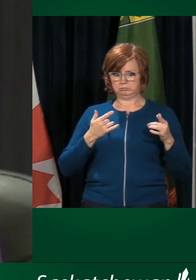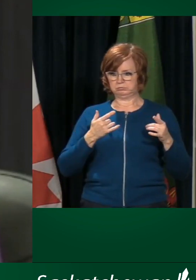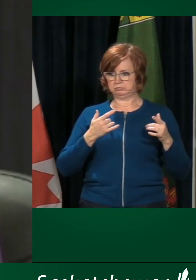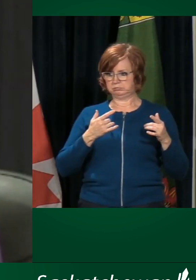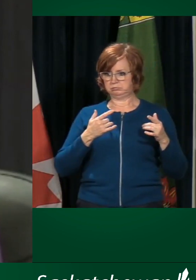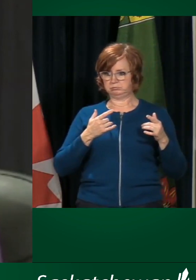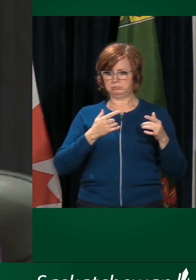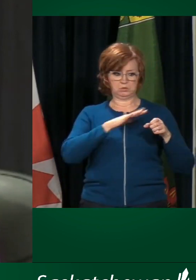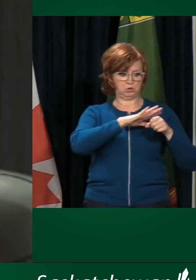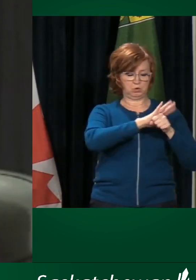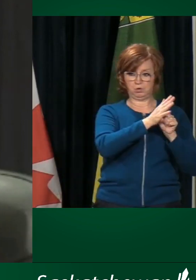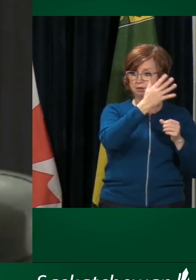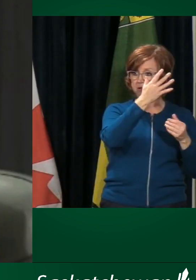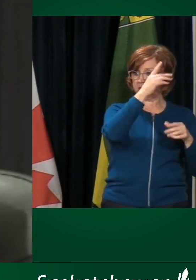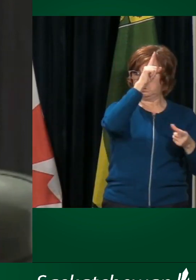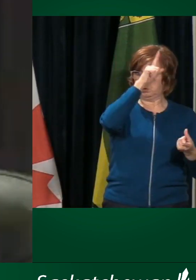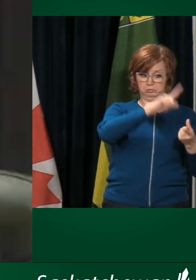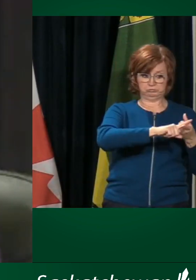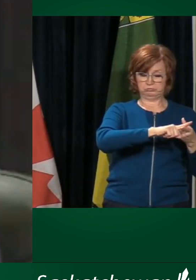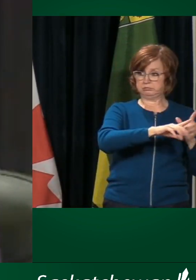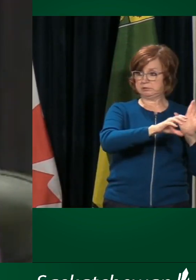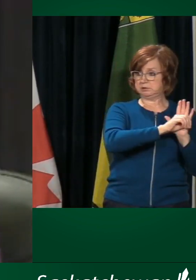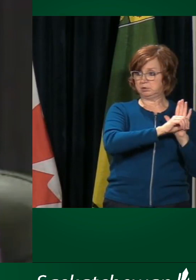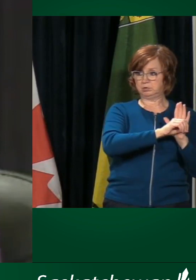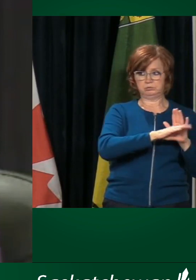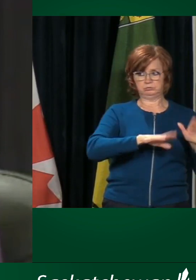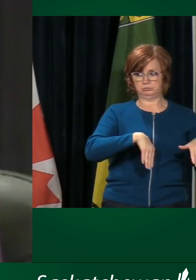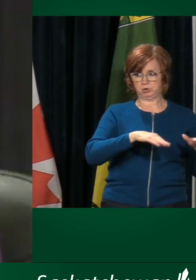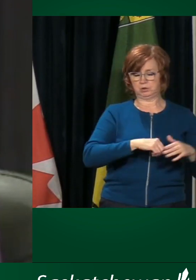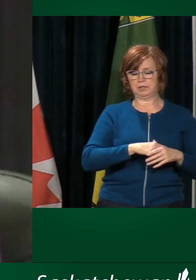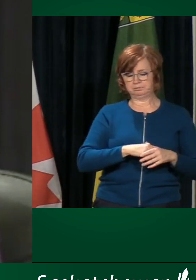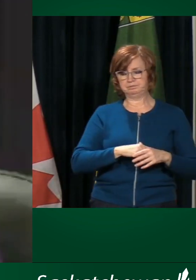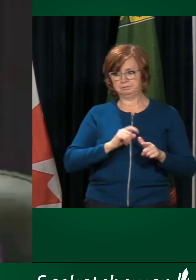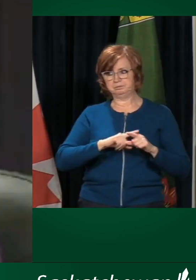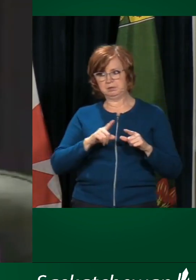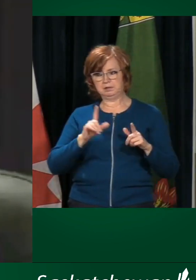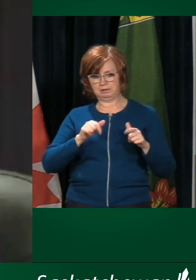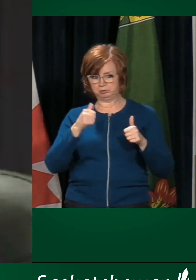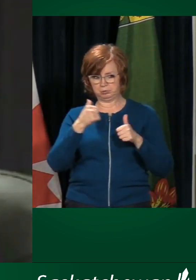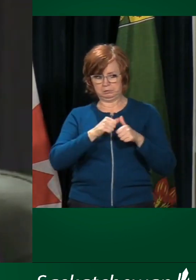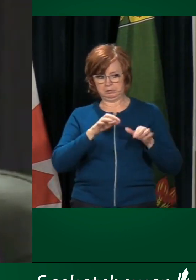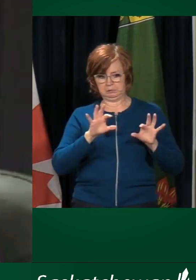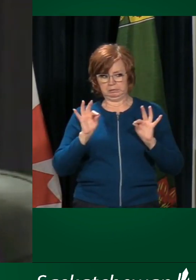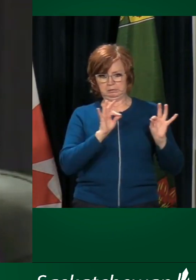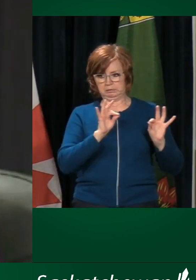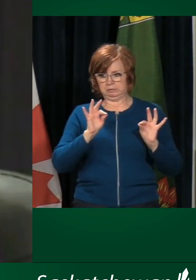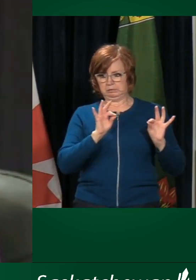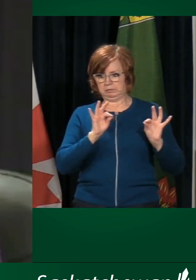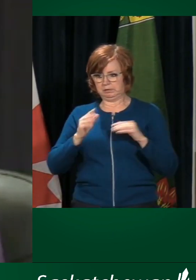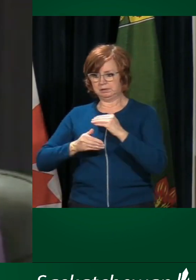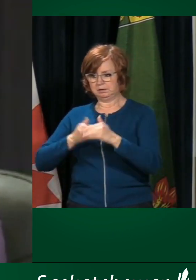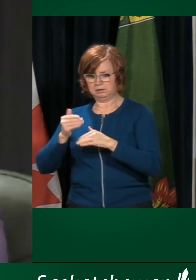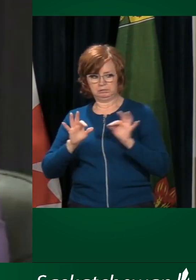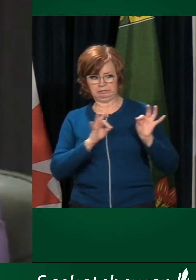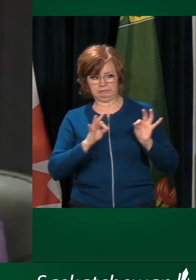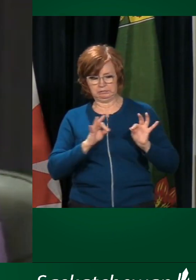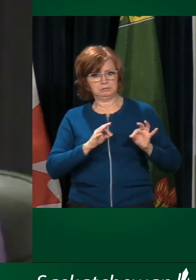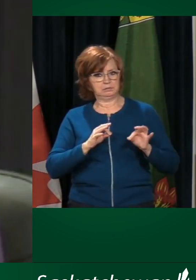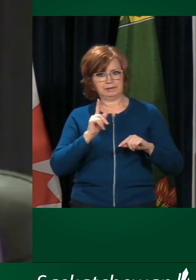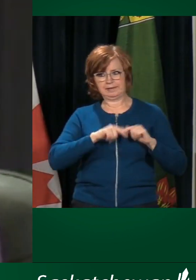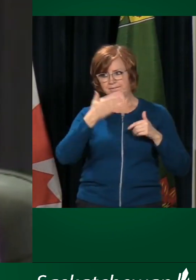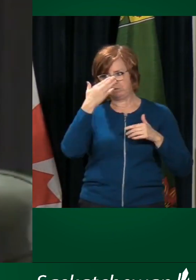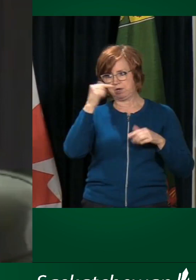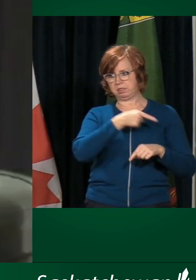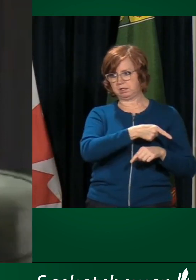gone. And we, you know, because of such good work of the Saskatchewan population to flatten that curve, you know, the testing is one